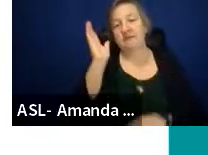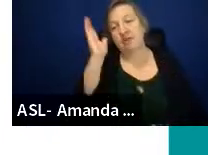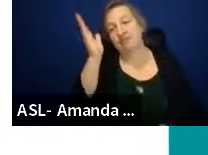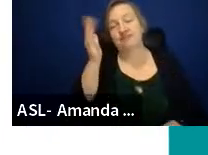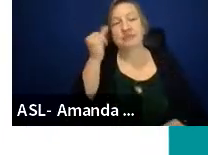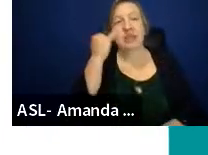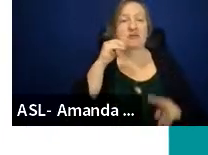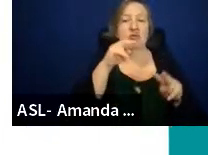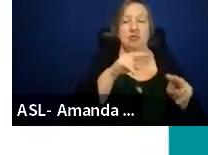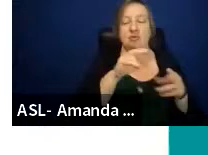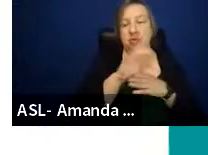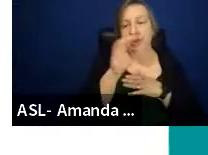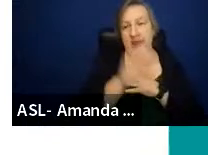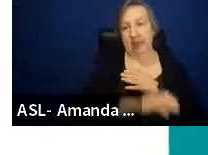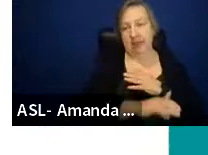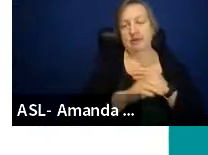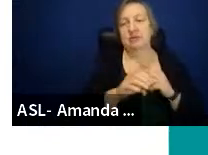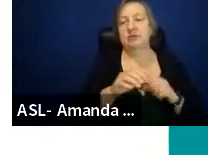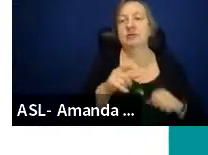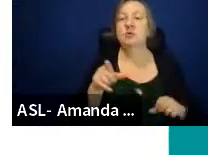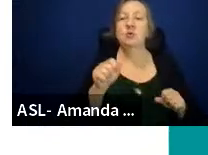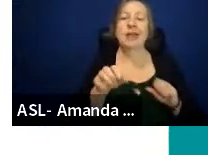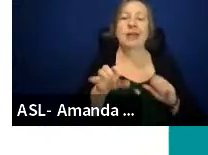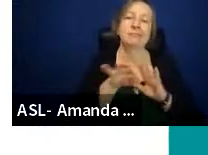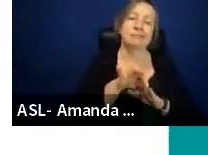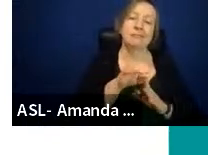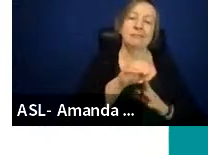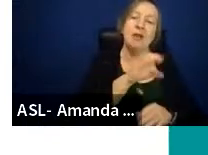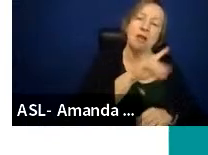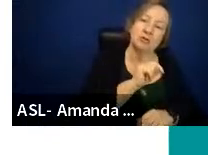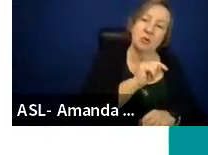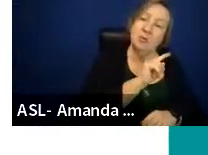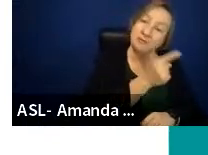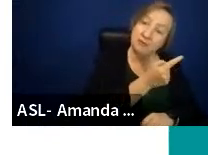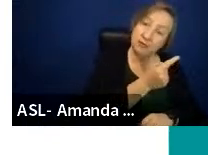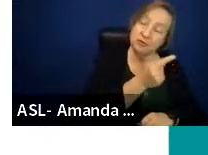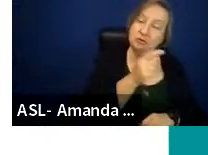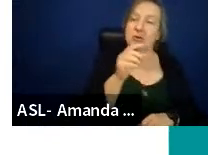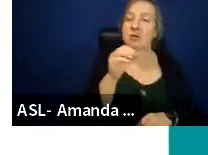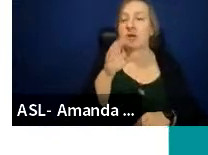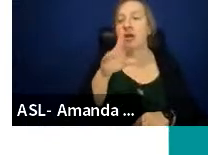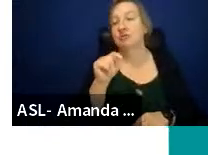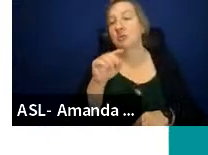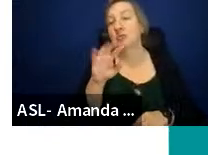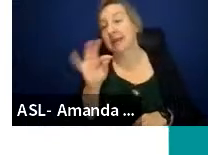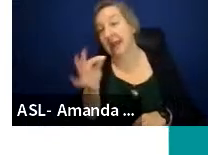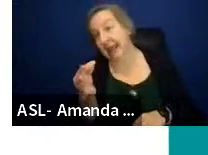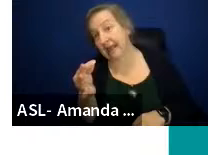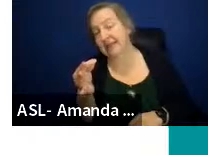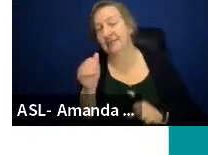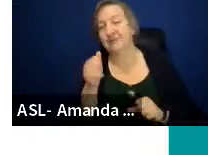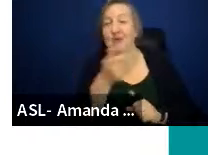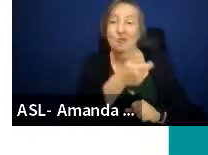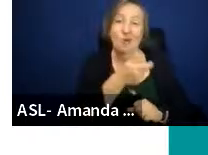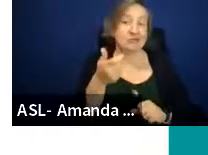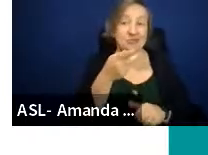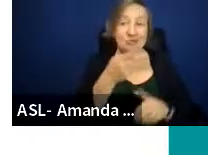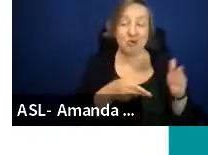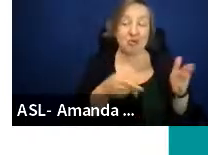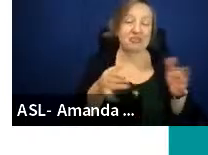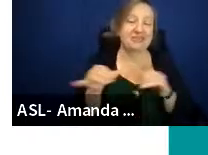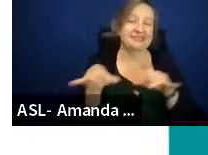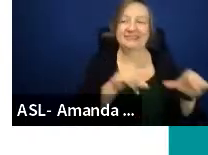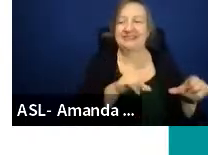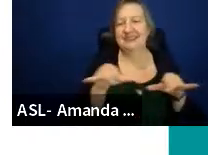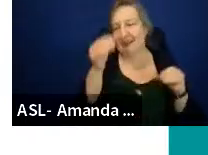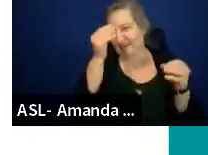the calendar, and then you can either select October 1st or October 9th. You could watch both of them. It's the same